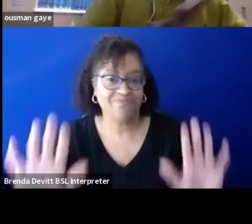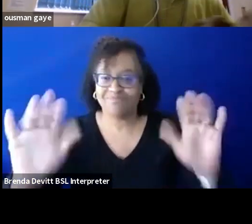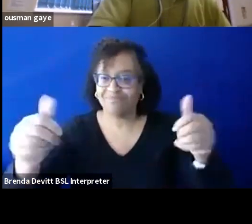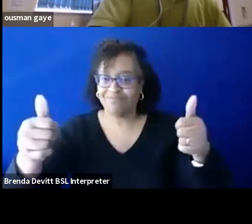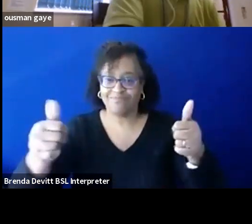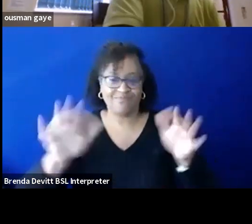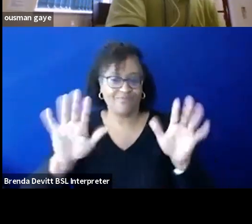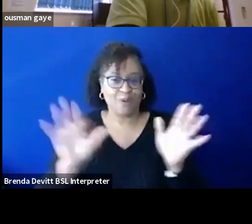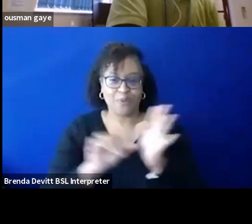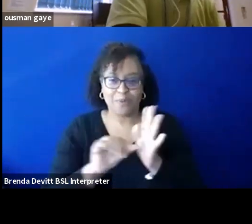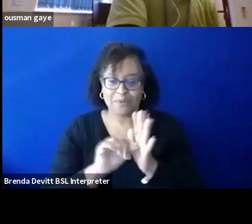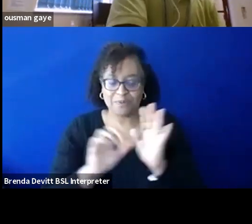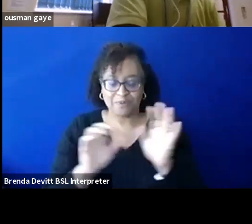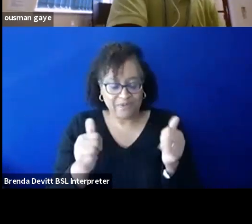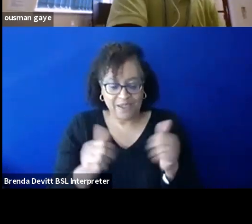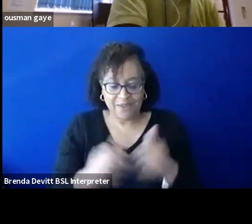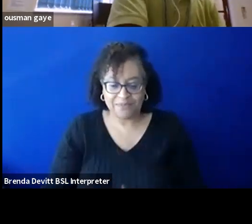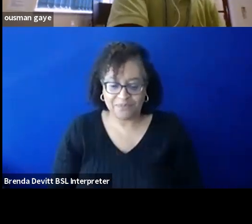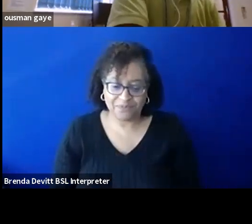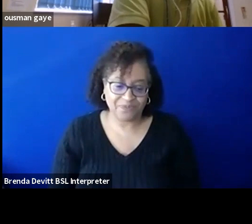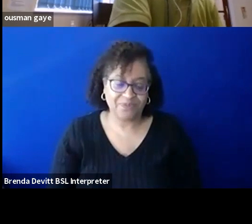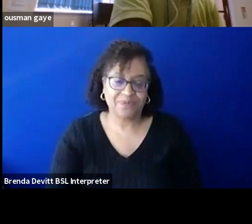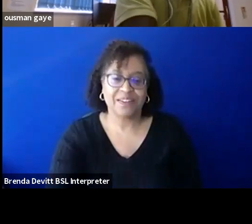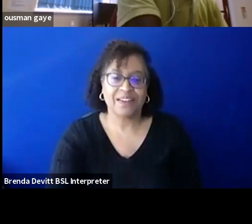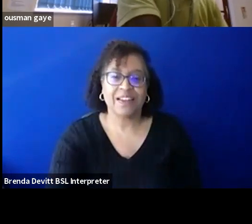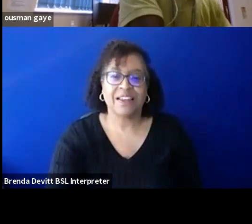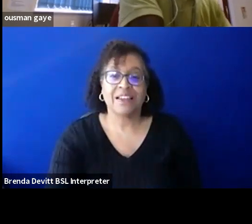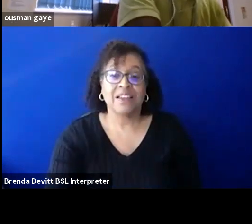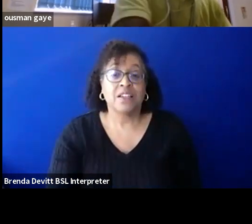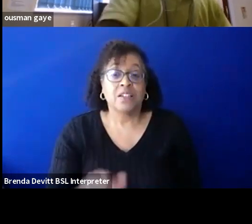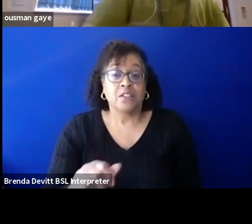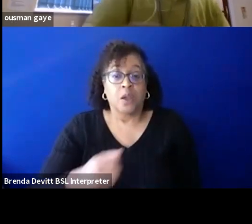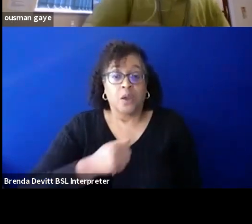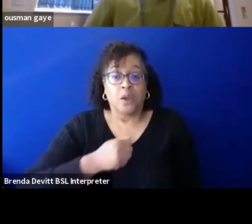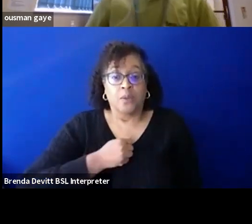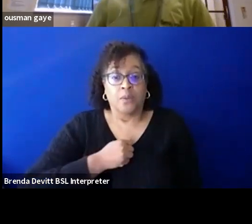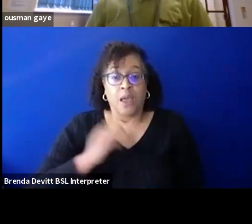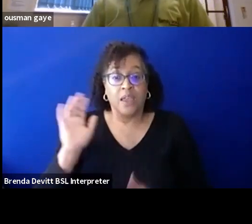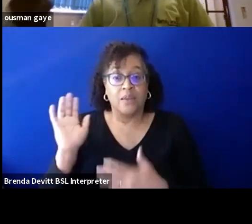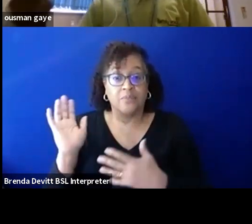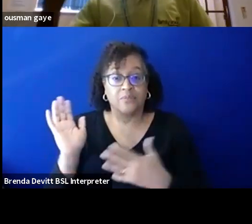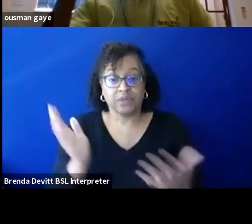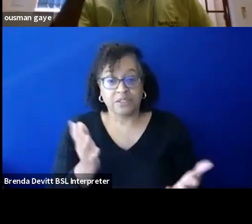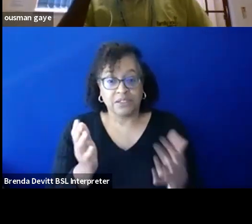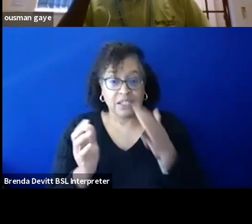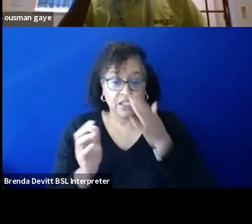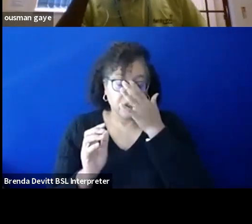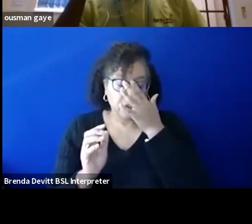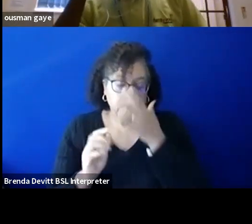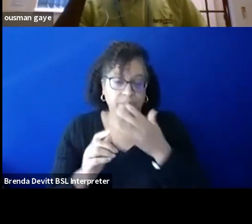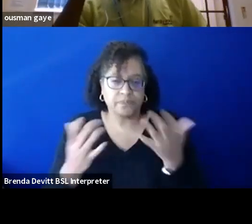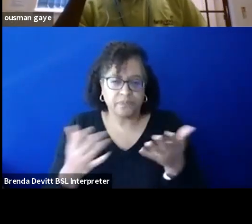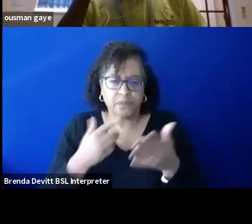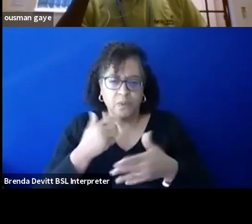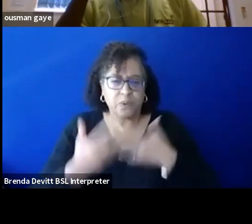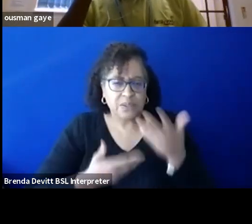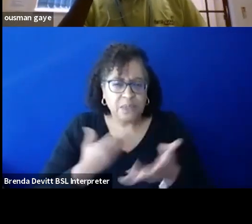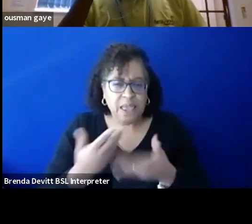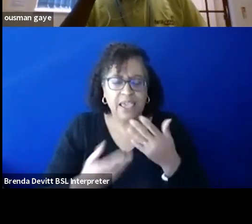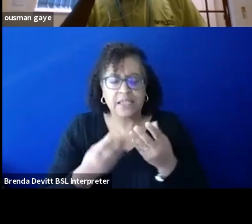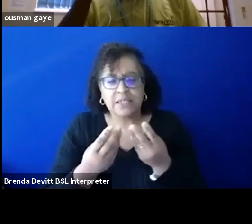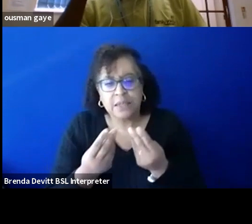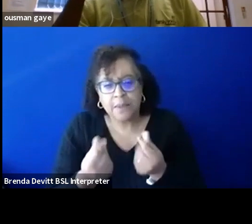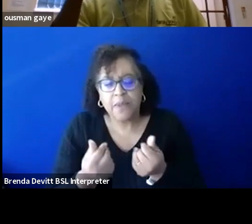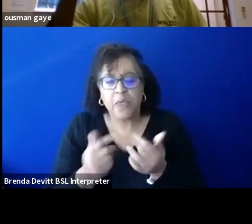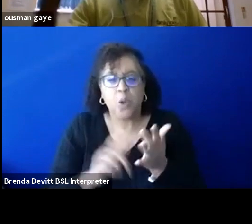so I'm going to take you through a presentation. The presentation is going to take you through some of the legal aspects, as well as some of